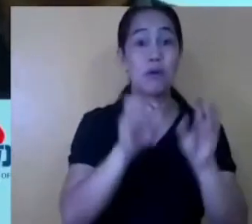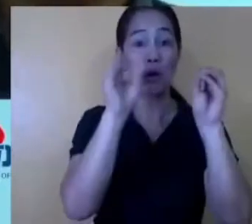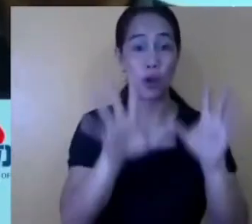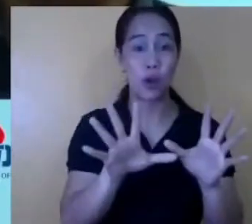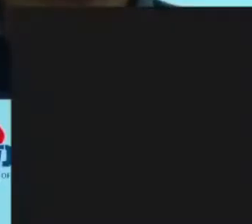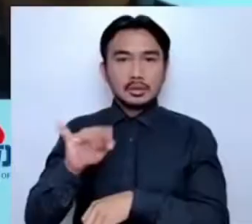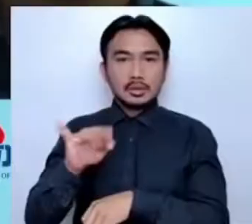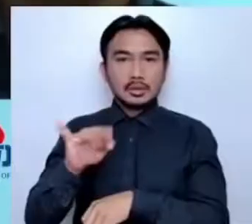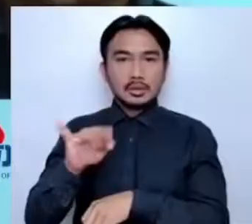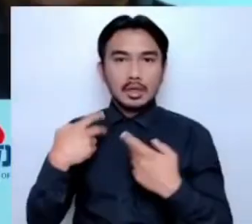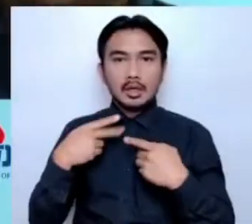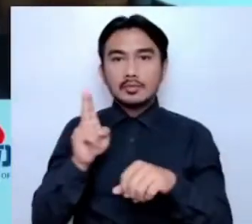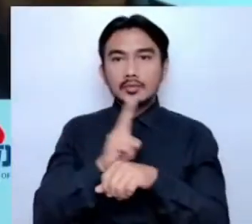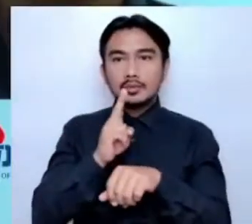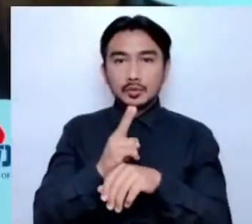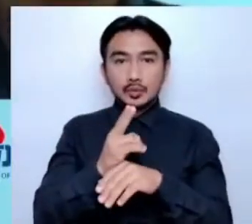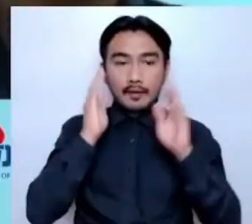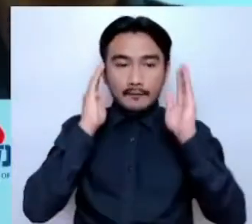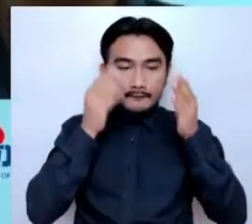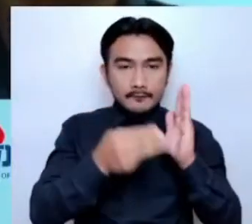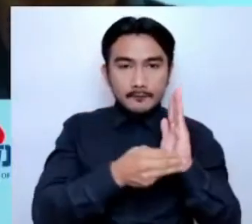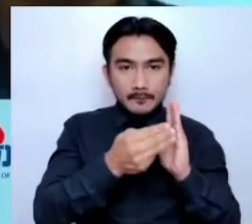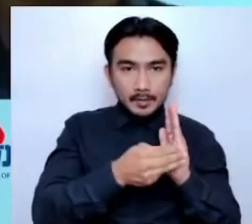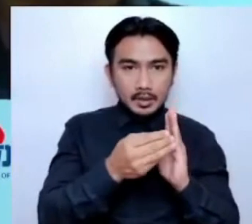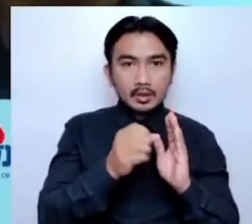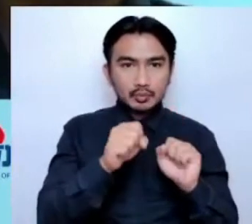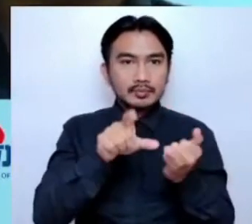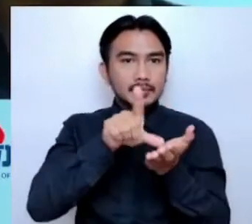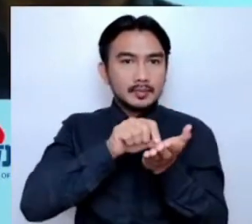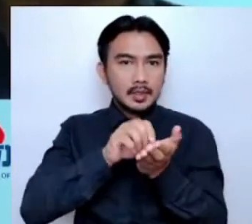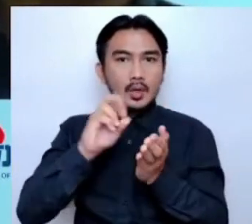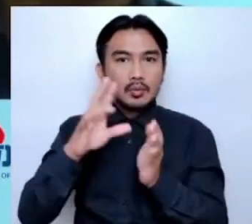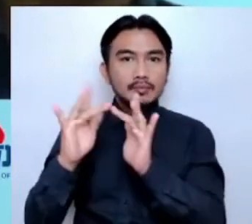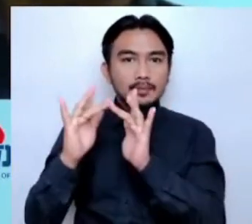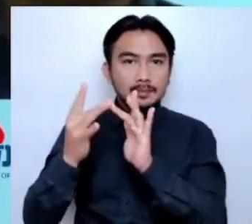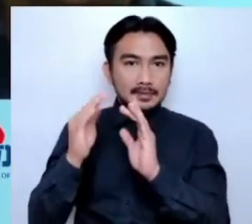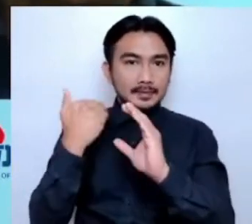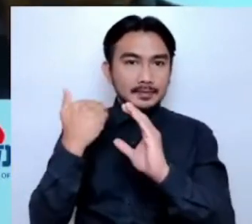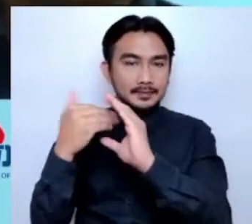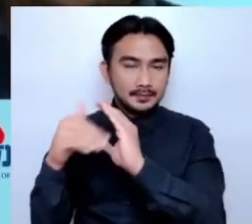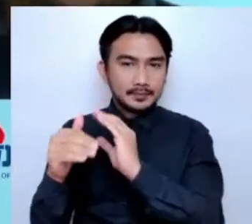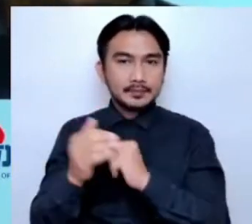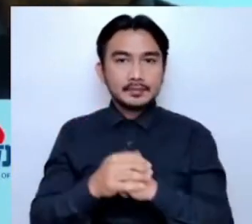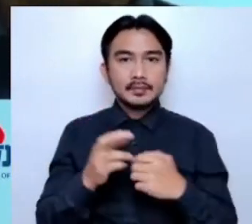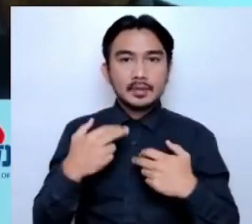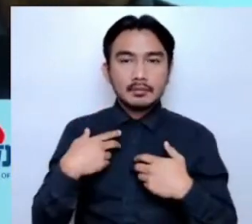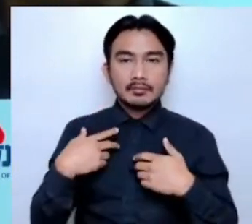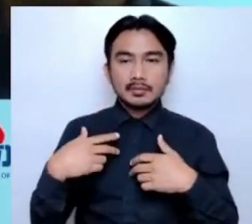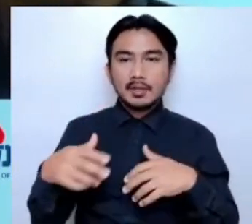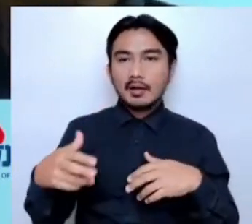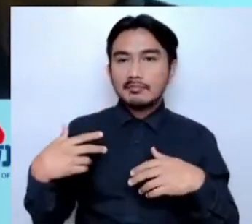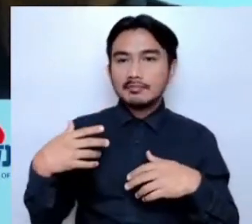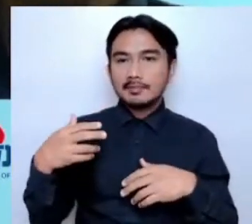pure modular learning, either in print or digital, radio-based instructions, for instance, DEP and